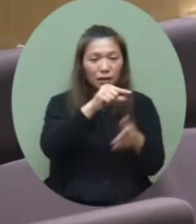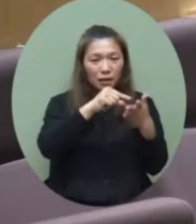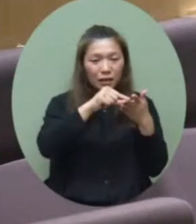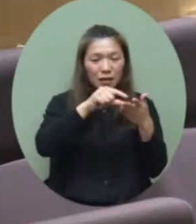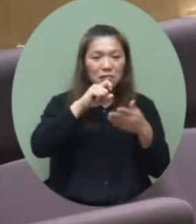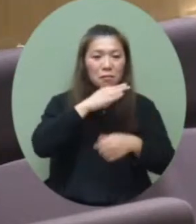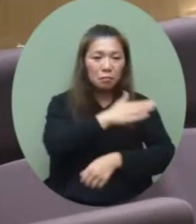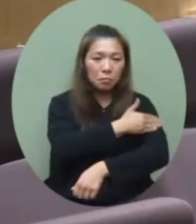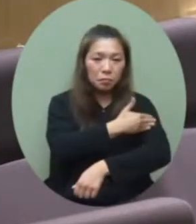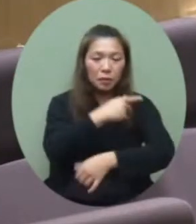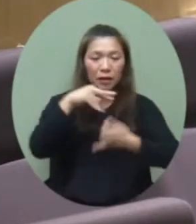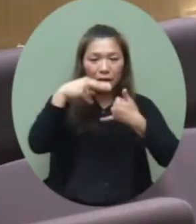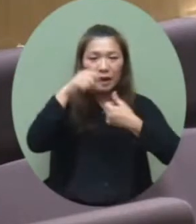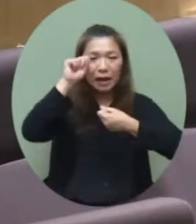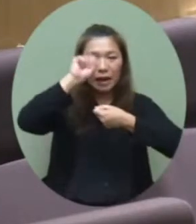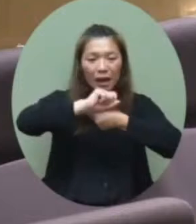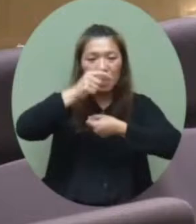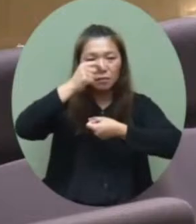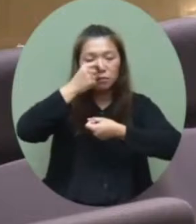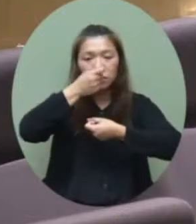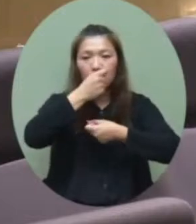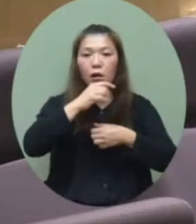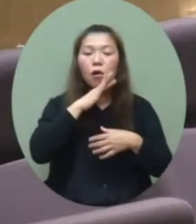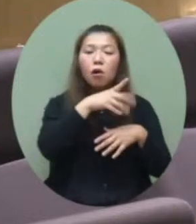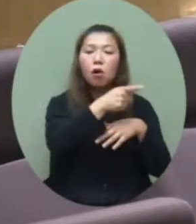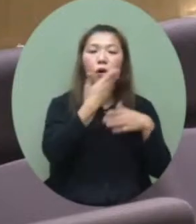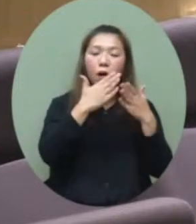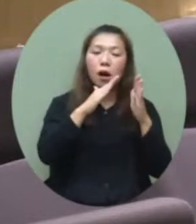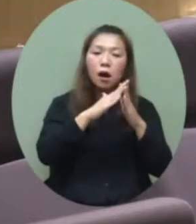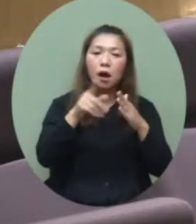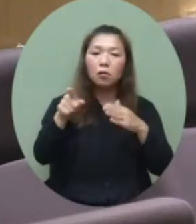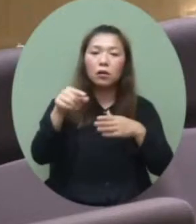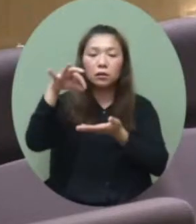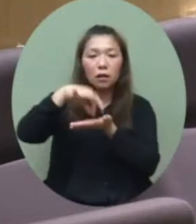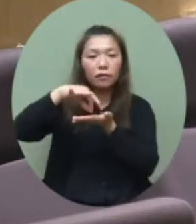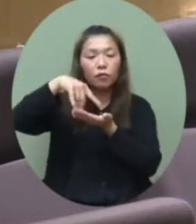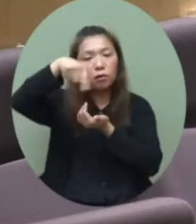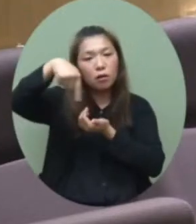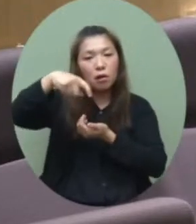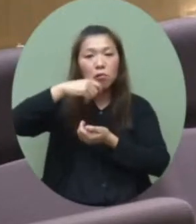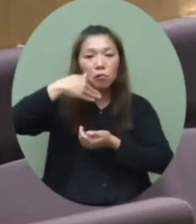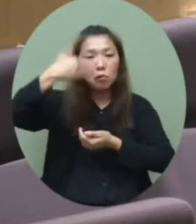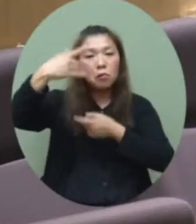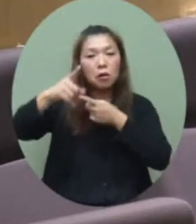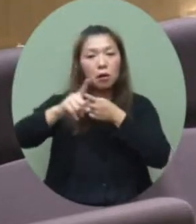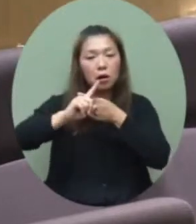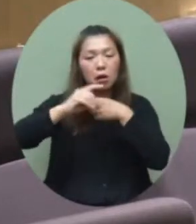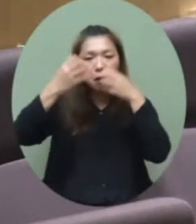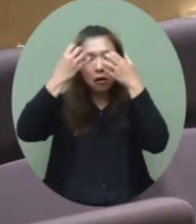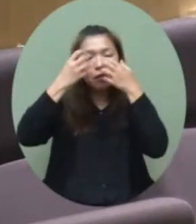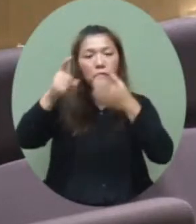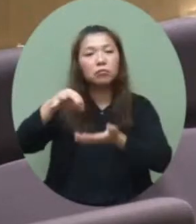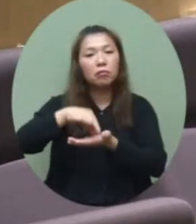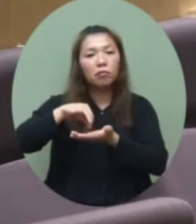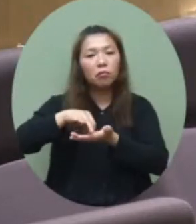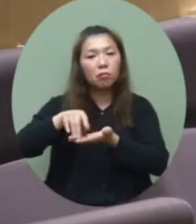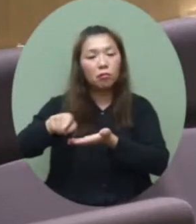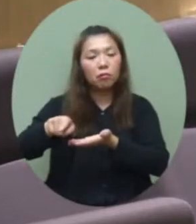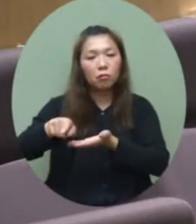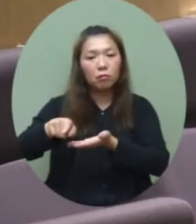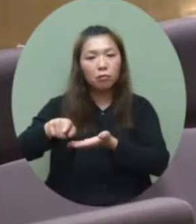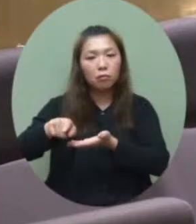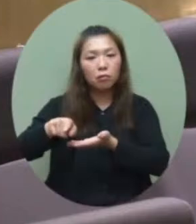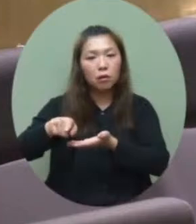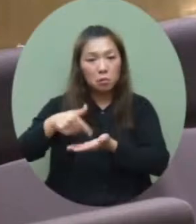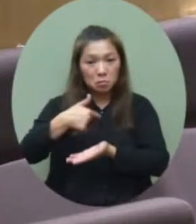time? And you are looking at increasing the number of PCR tests for care home staff. Schools are